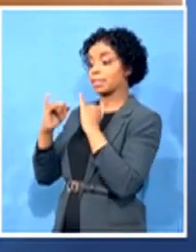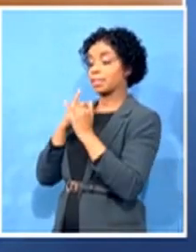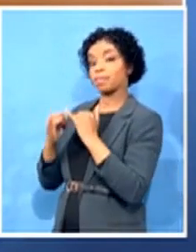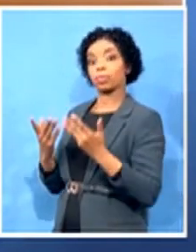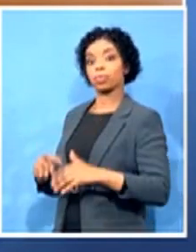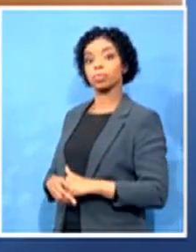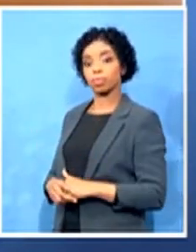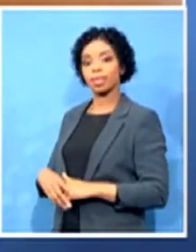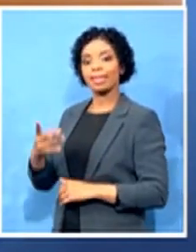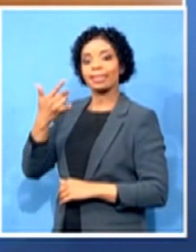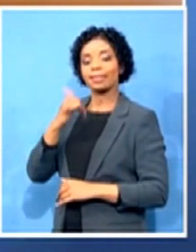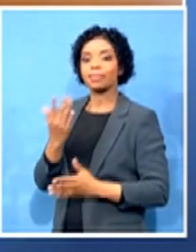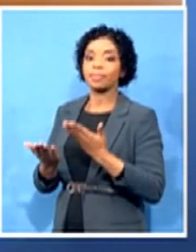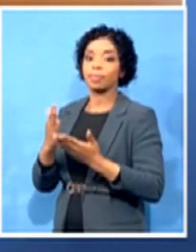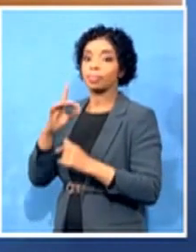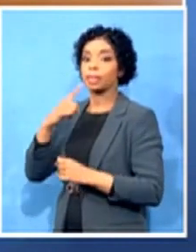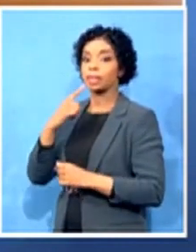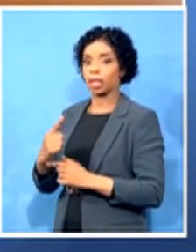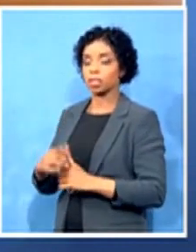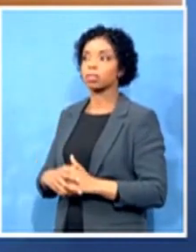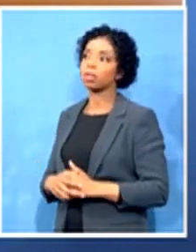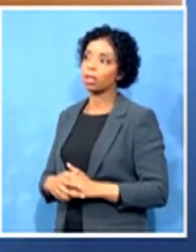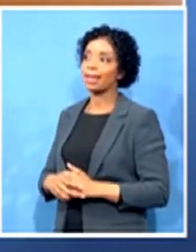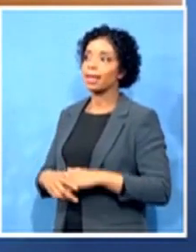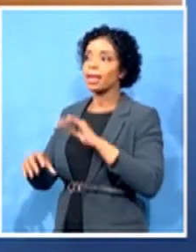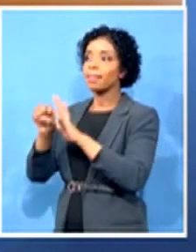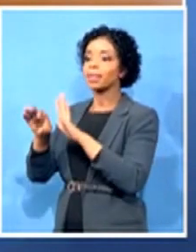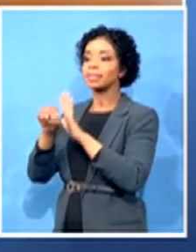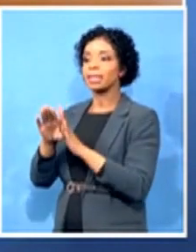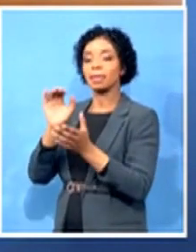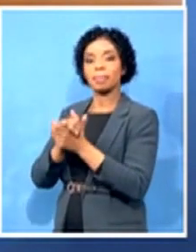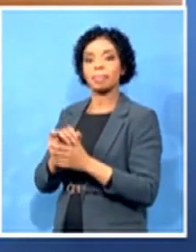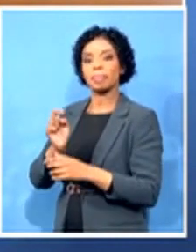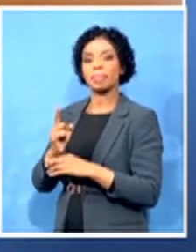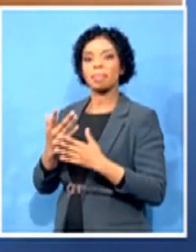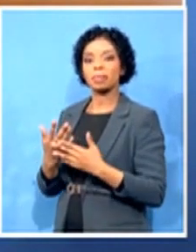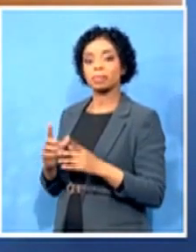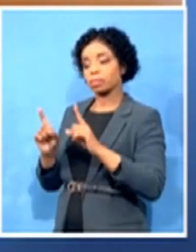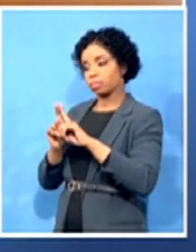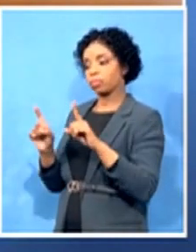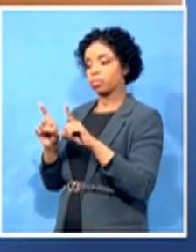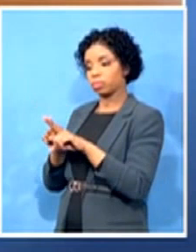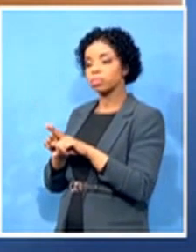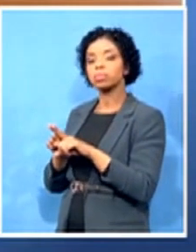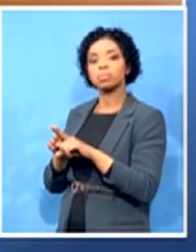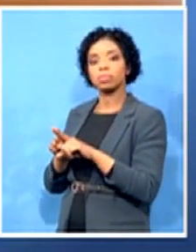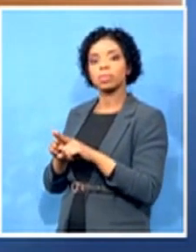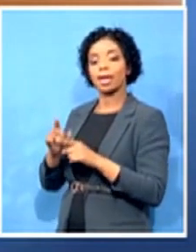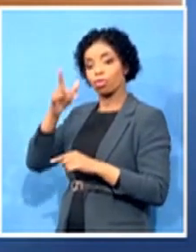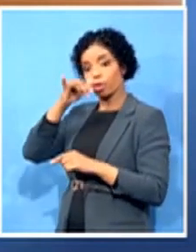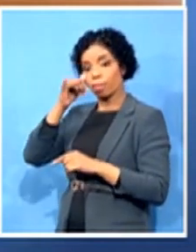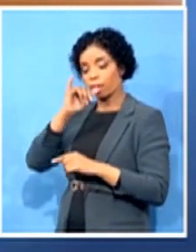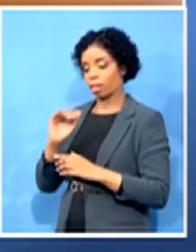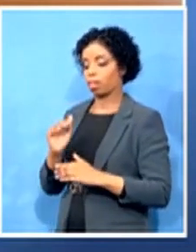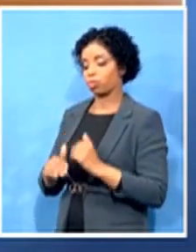found that they contravened the South African Police Act as well as the Criminal Procedure Act, what penalties are they facing?